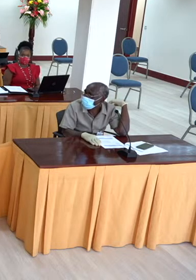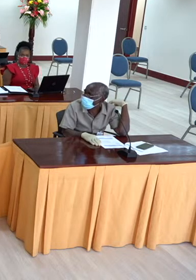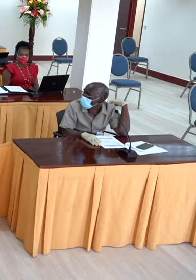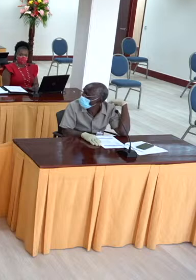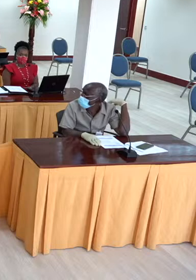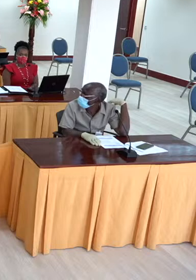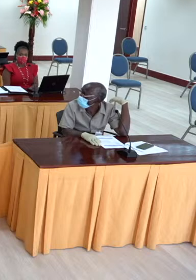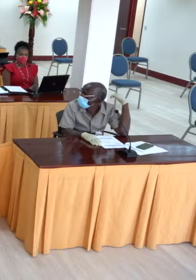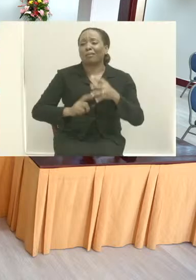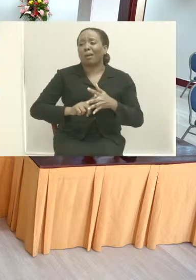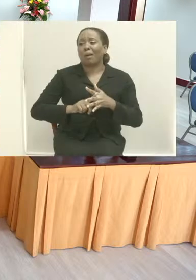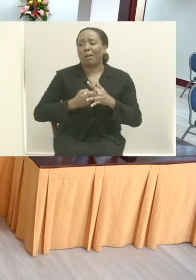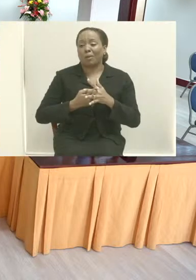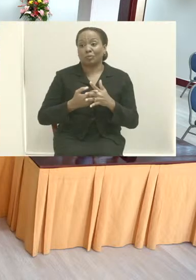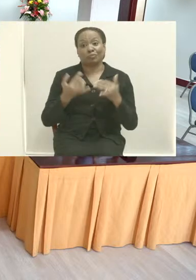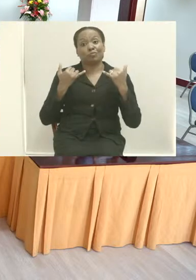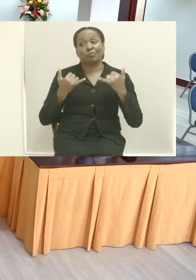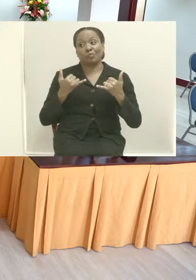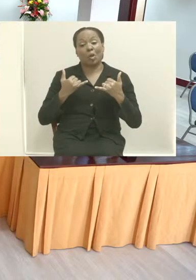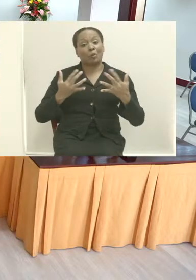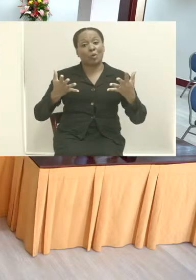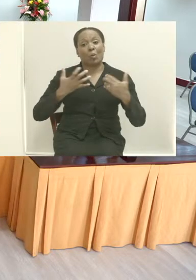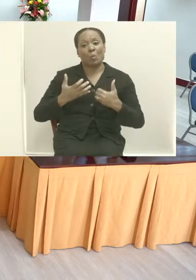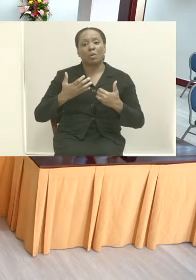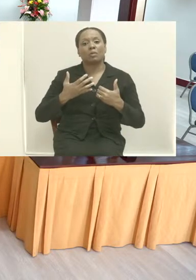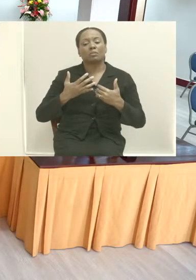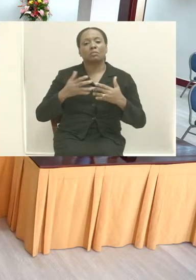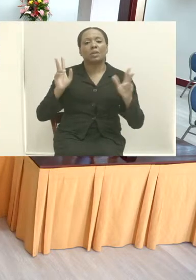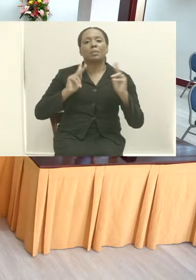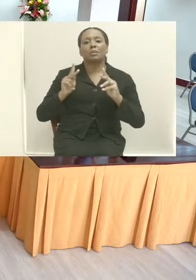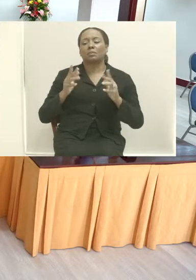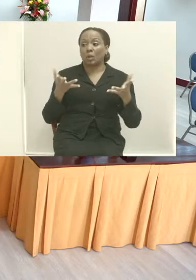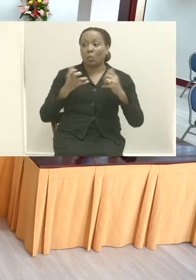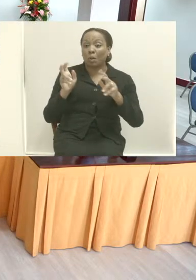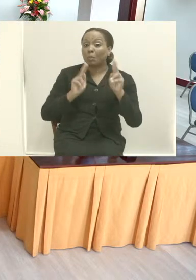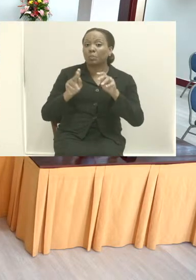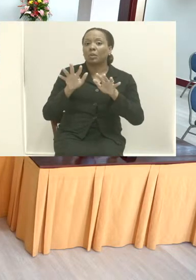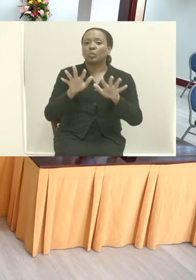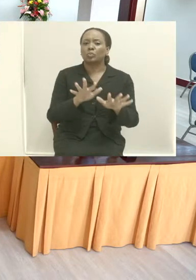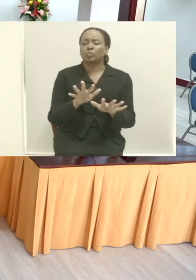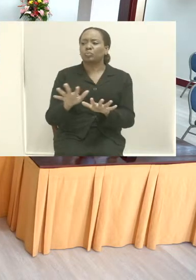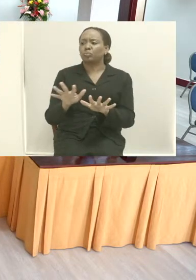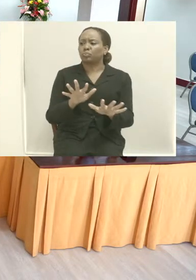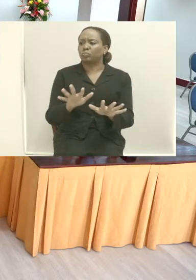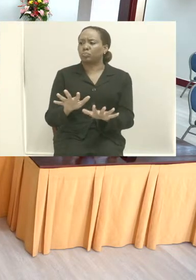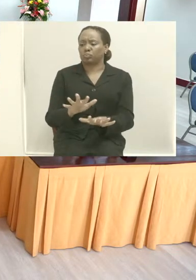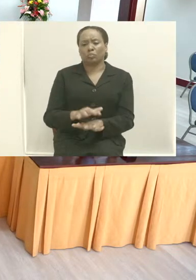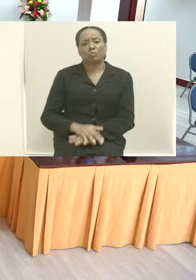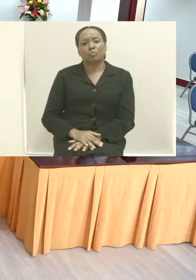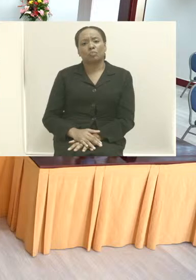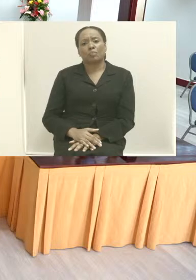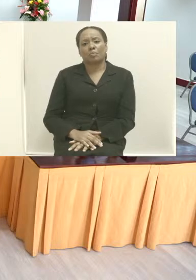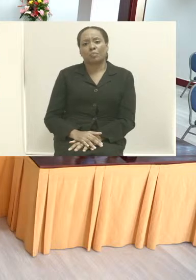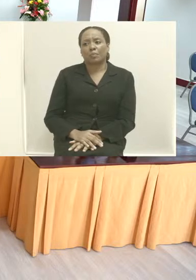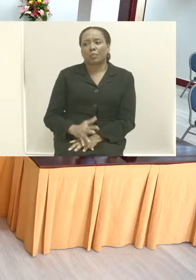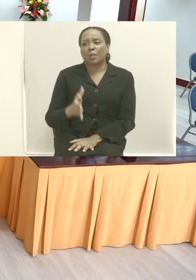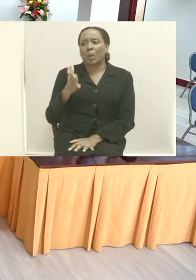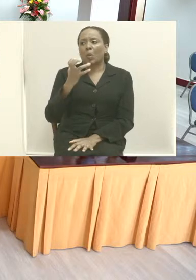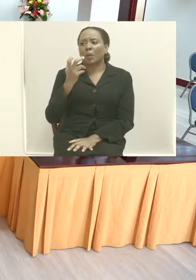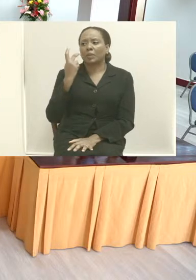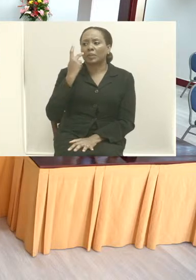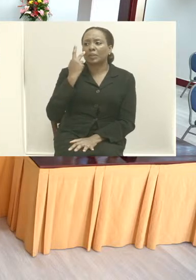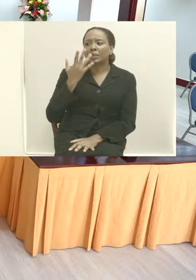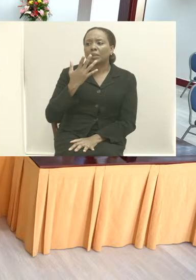in an effort to allow tempers to cool and reason to resume its seat, I will have a little bit longer. Privilege, Madam